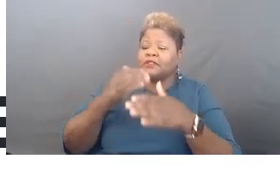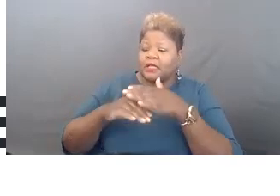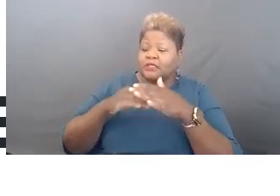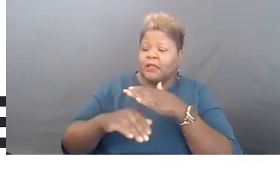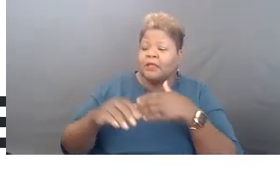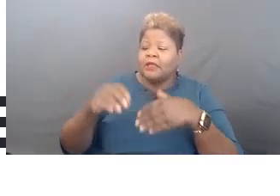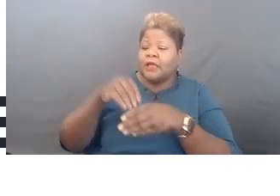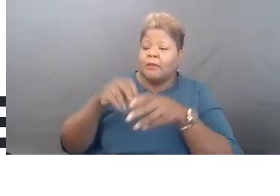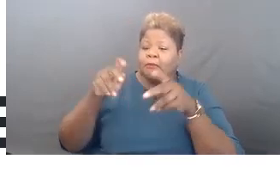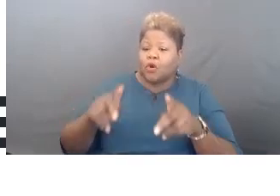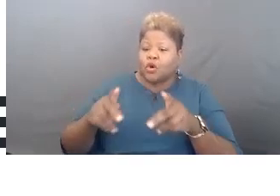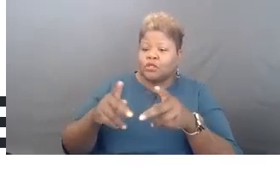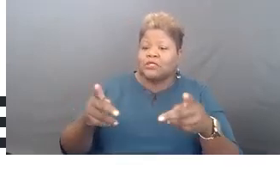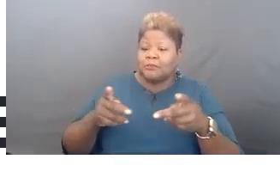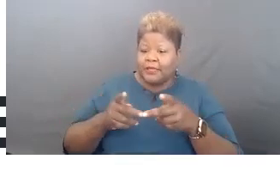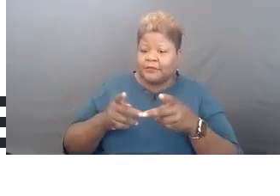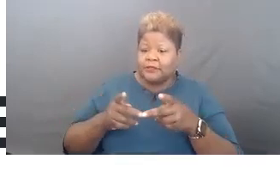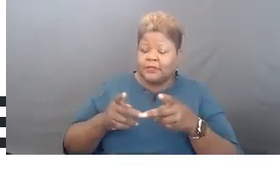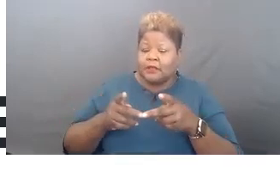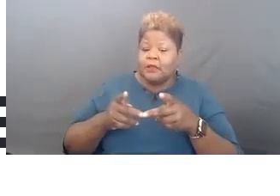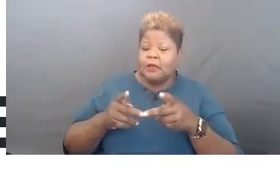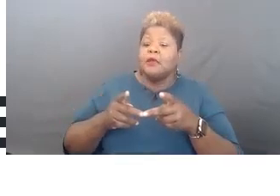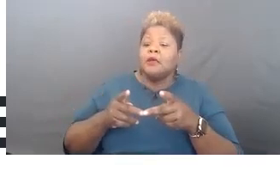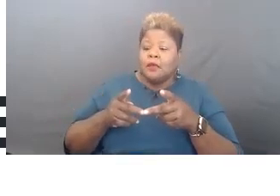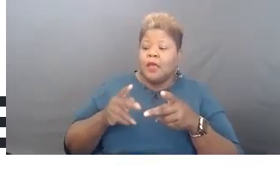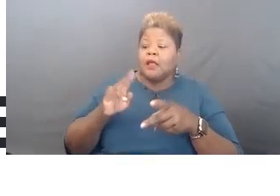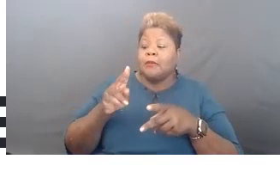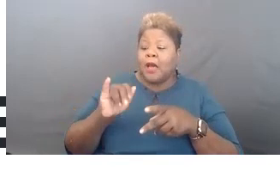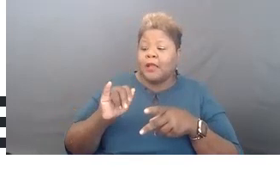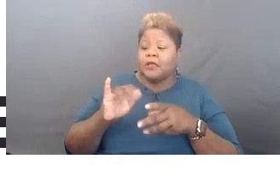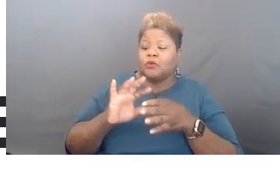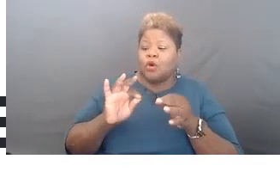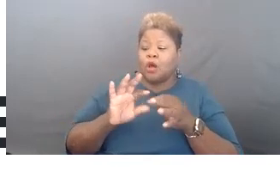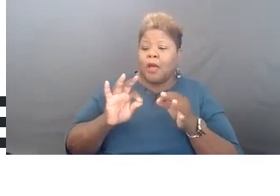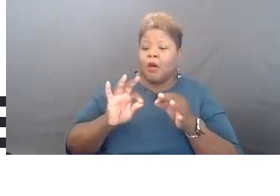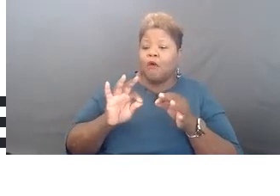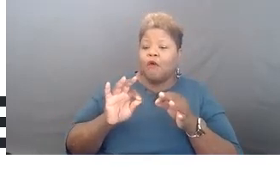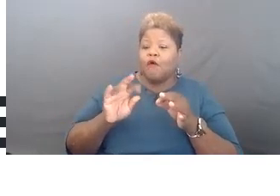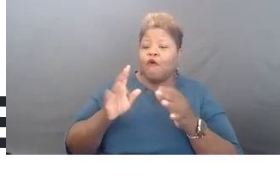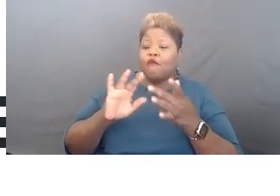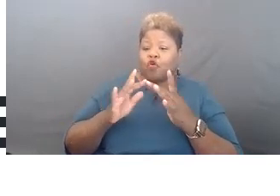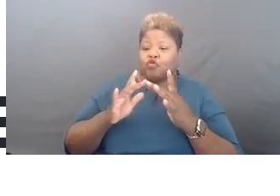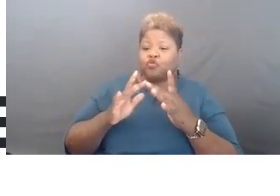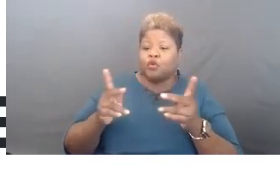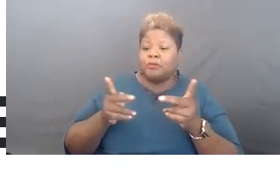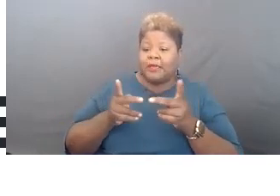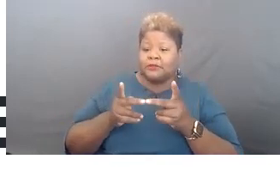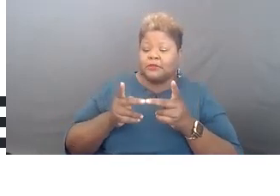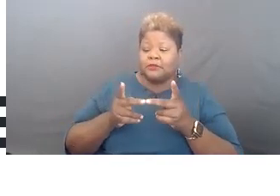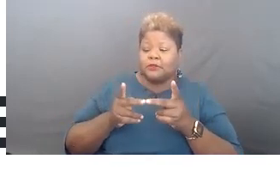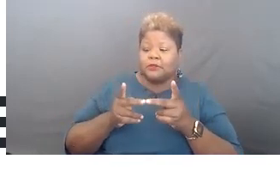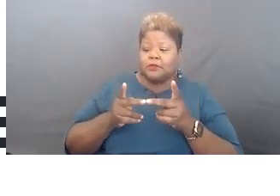And then Amani is going to discuss strategies for virtual spaces. So first